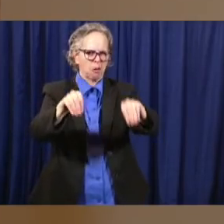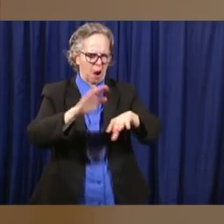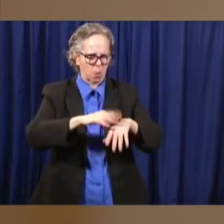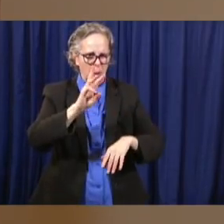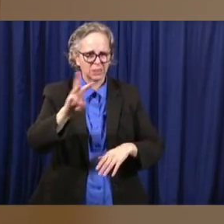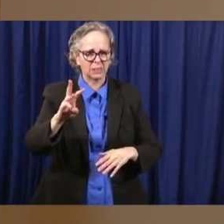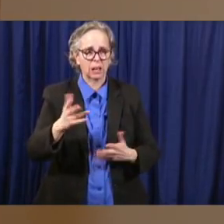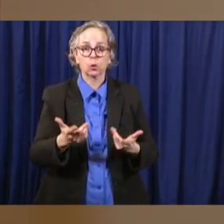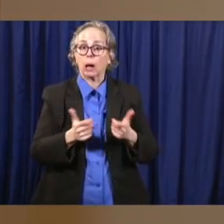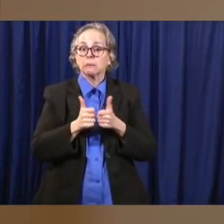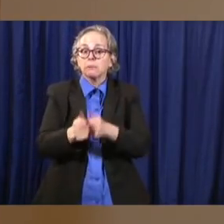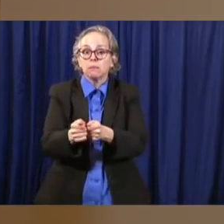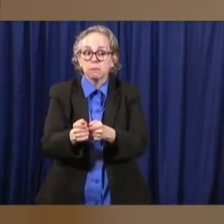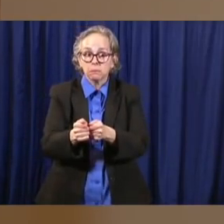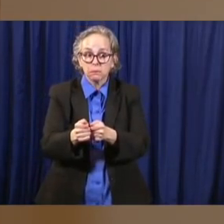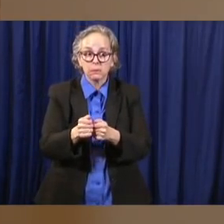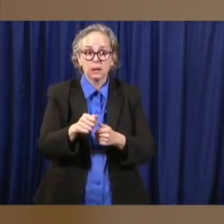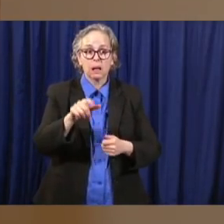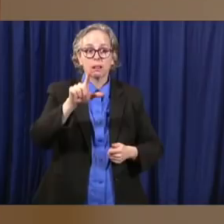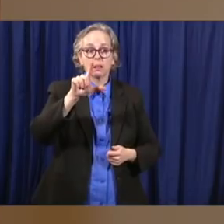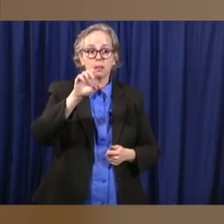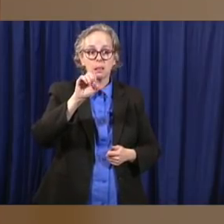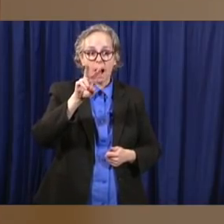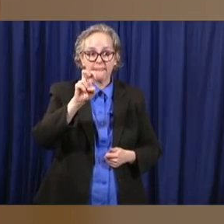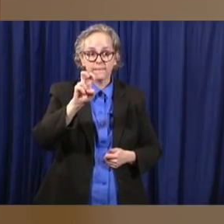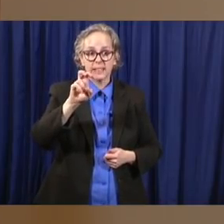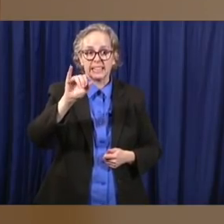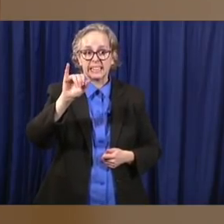Love is to